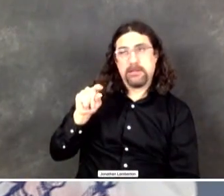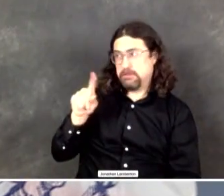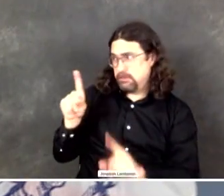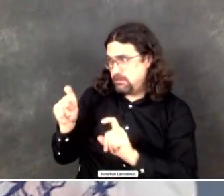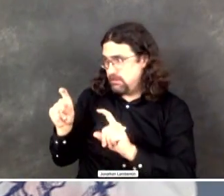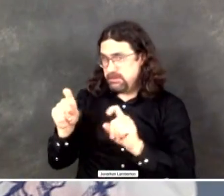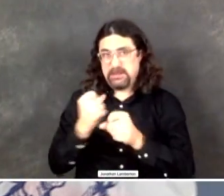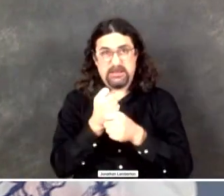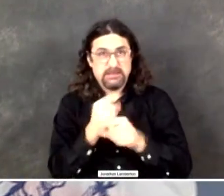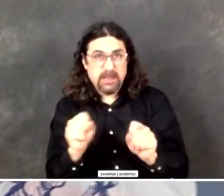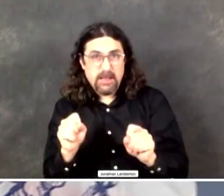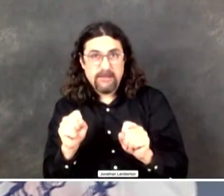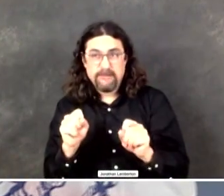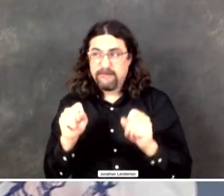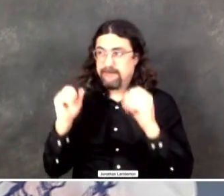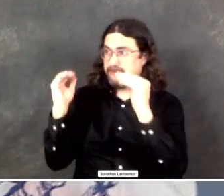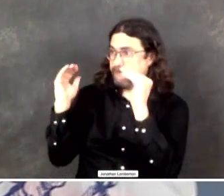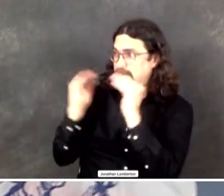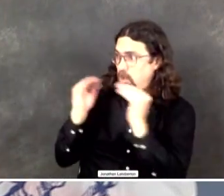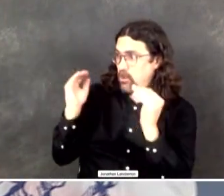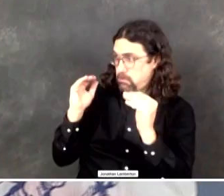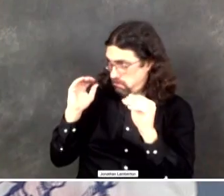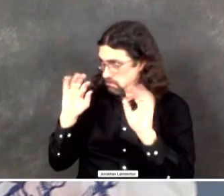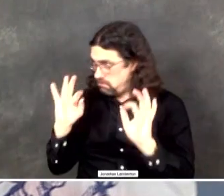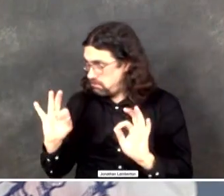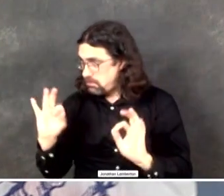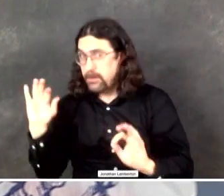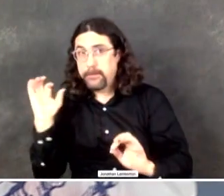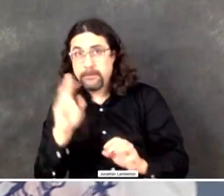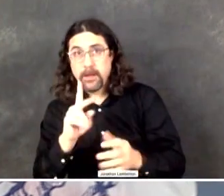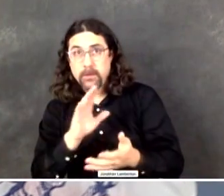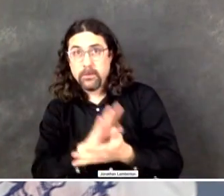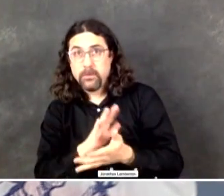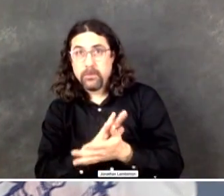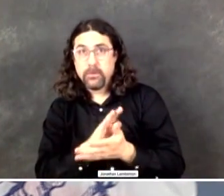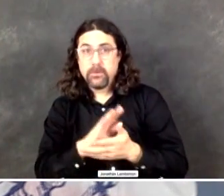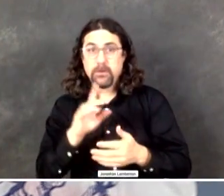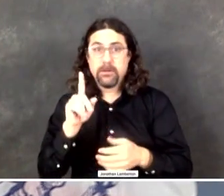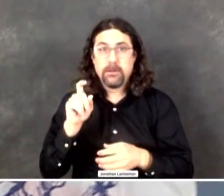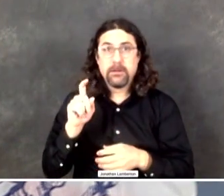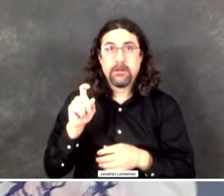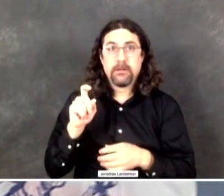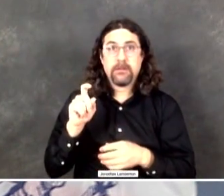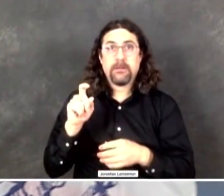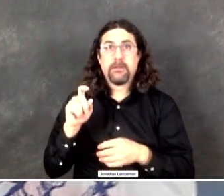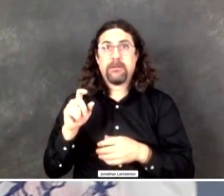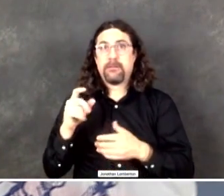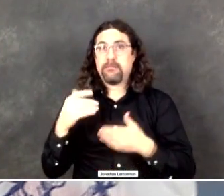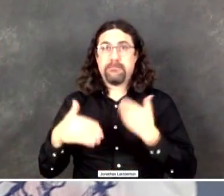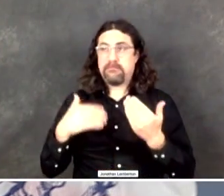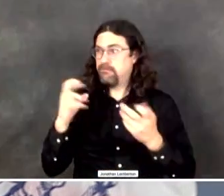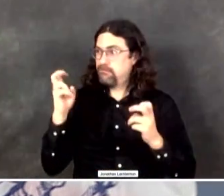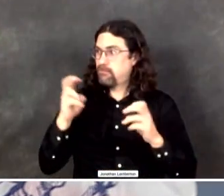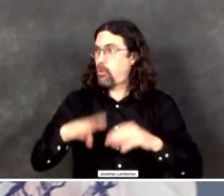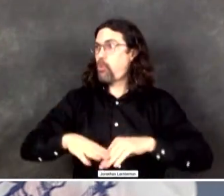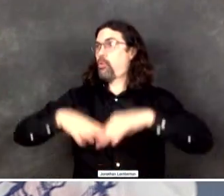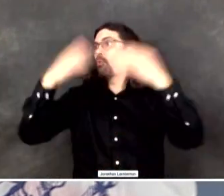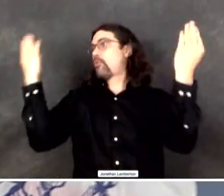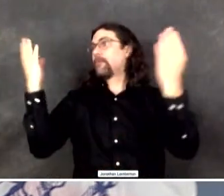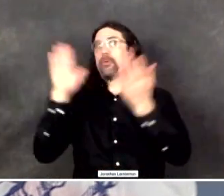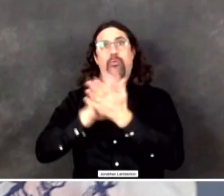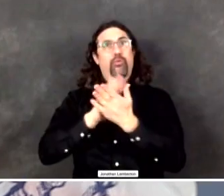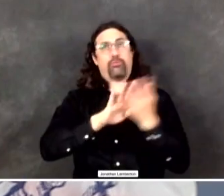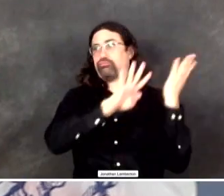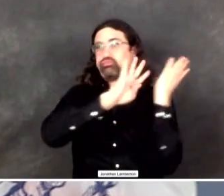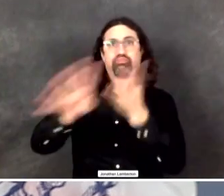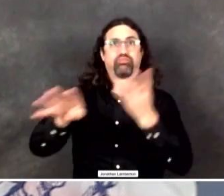community to bring our schools back at this point, at any point between now and the end of June?